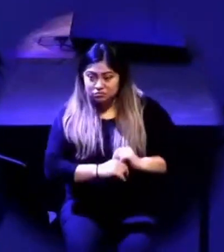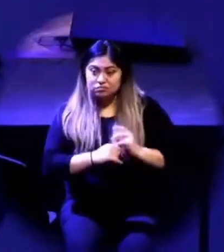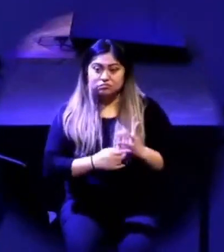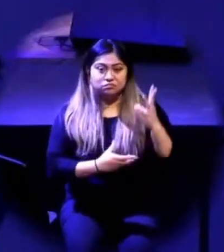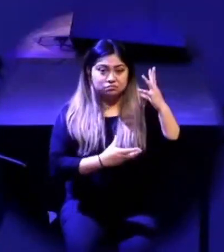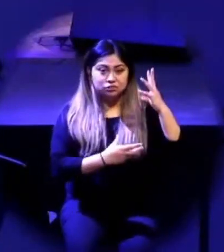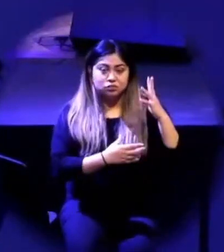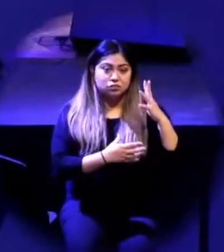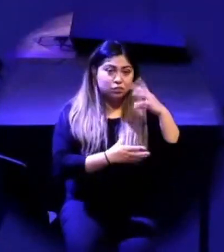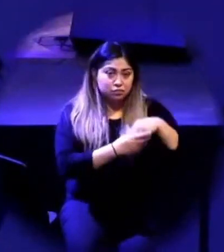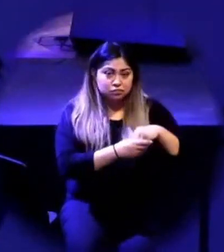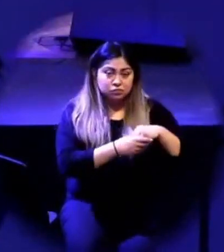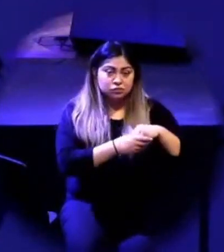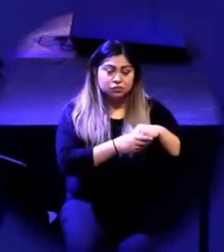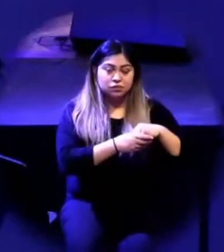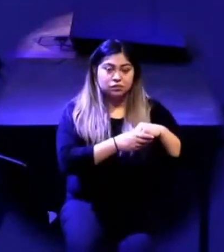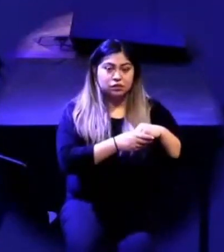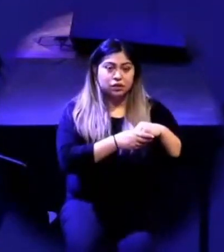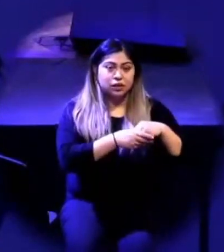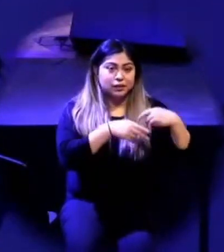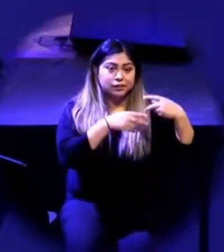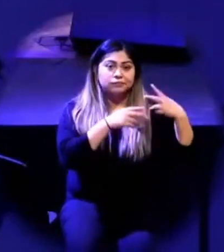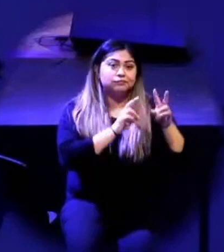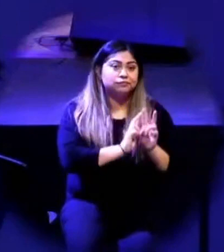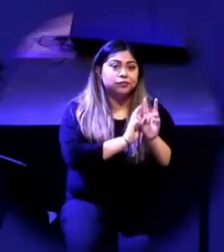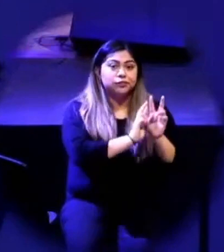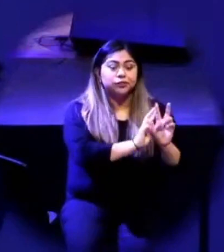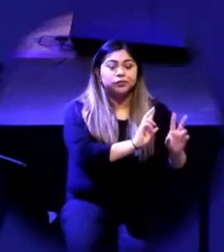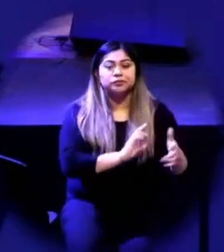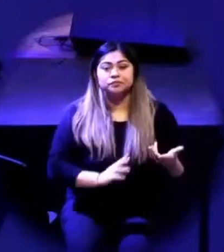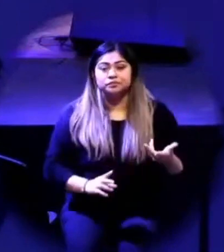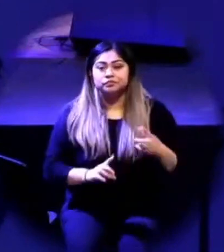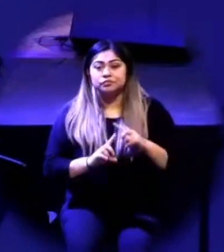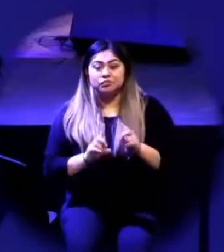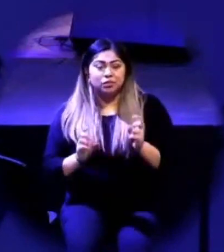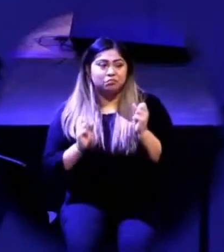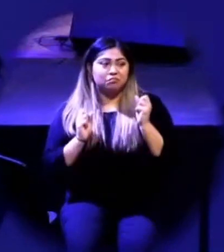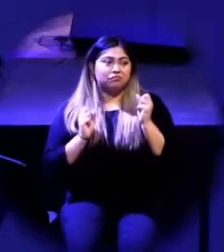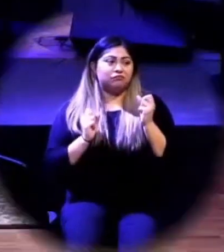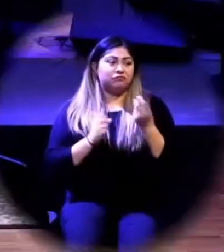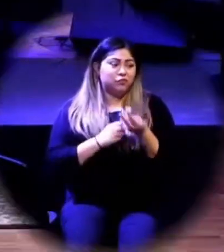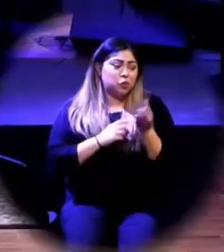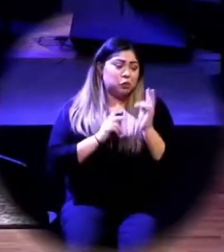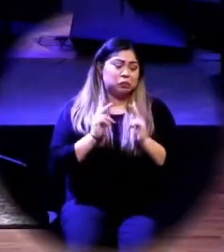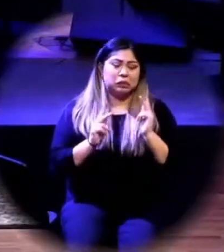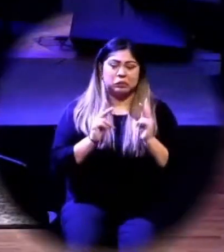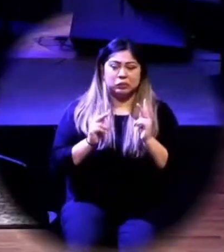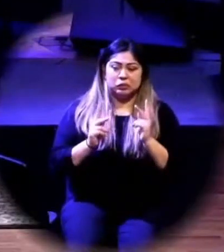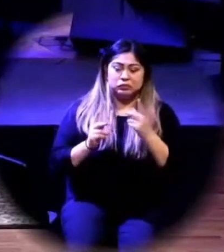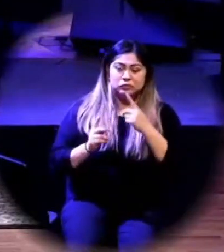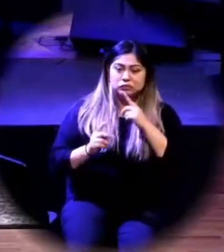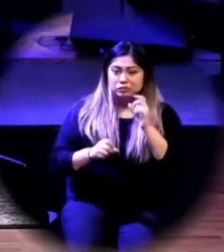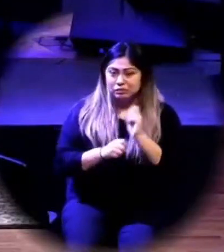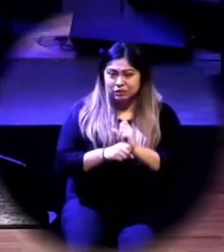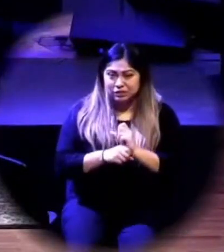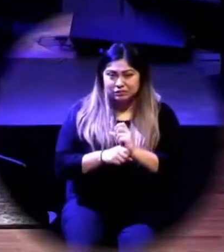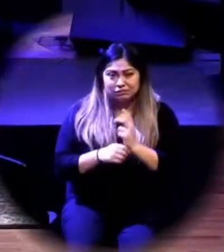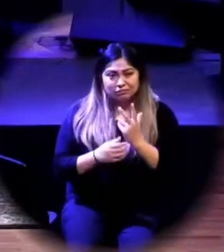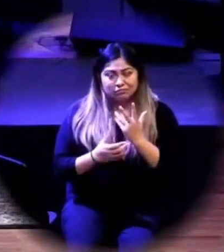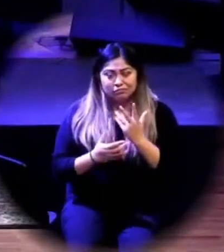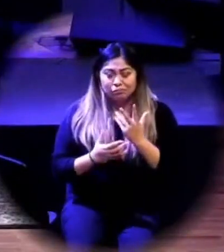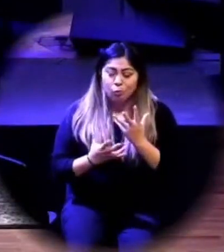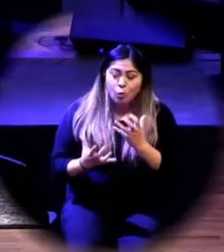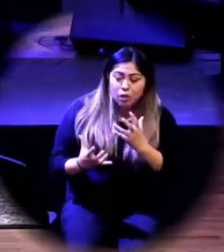very few would have felt any obligation to help care for this widow in this moment. And I don't know, the Bible doesn't give us any sort